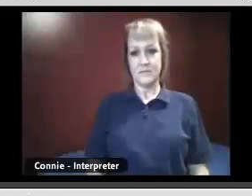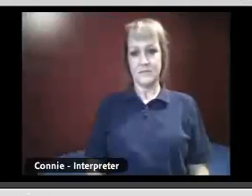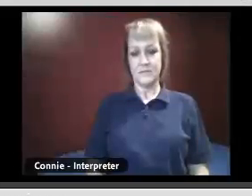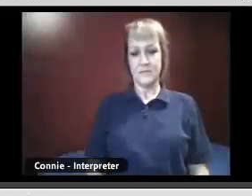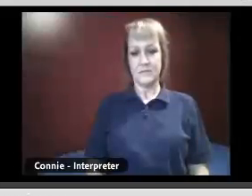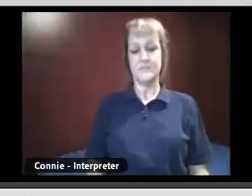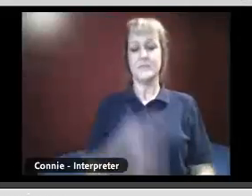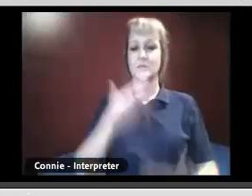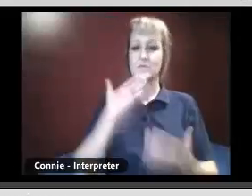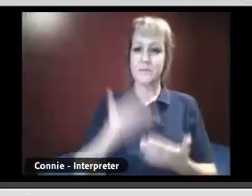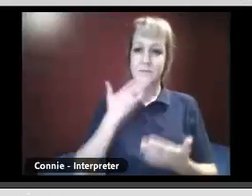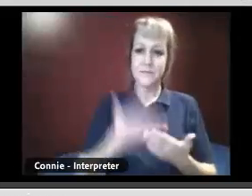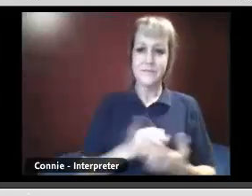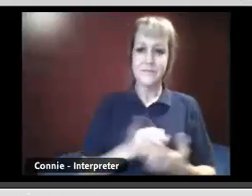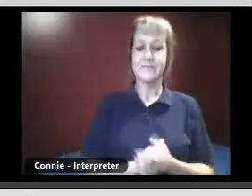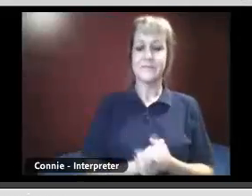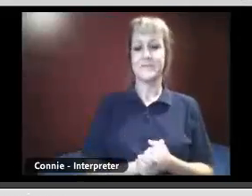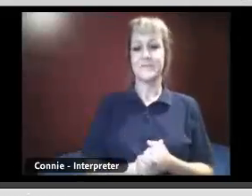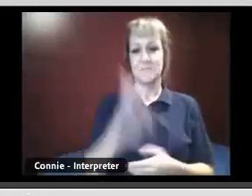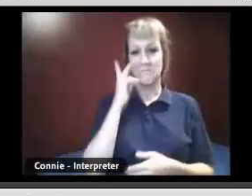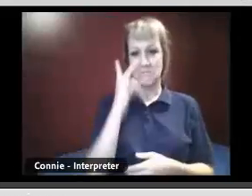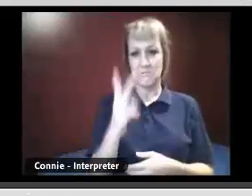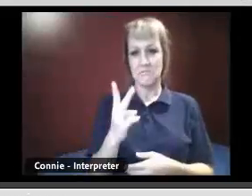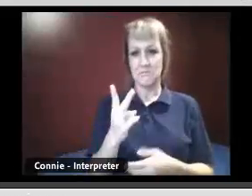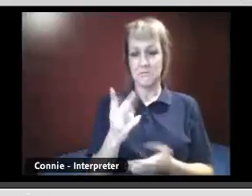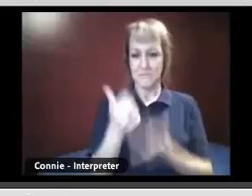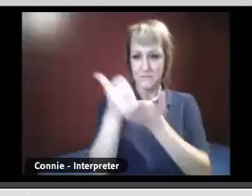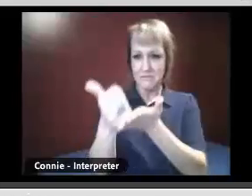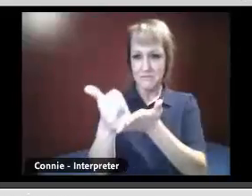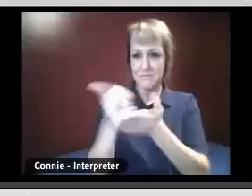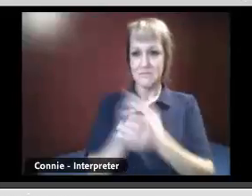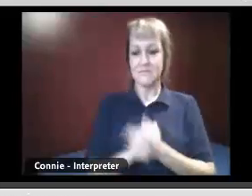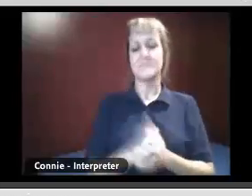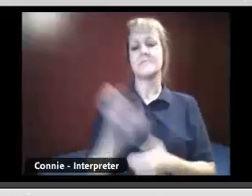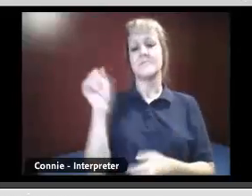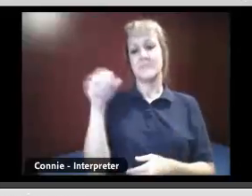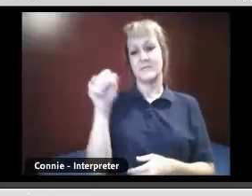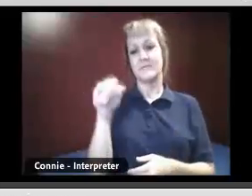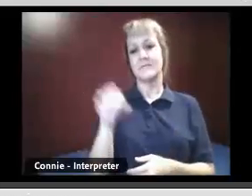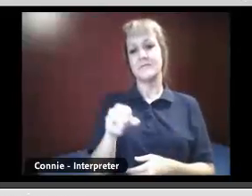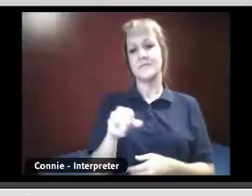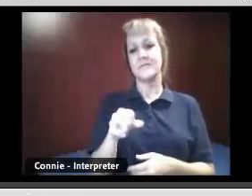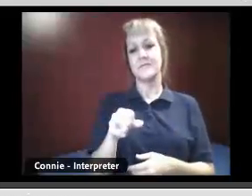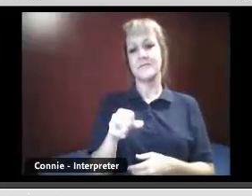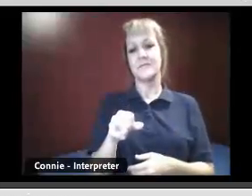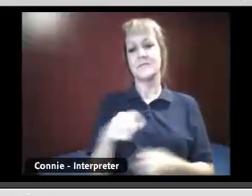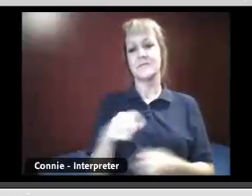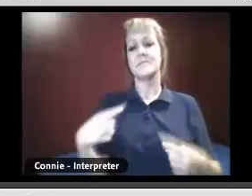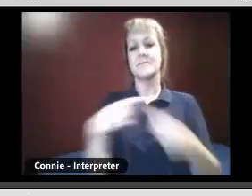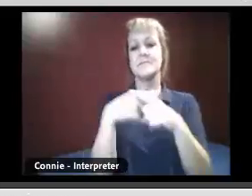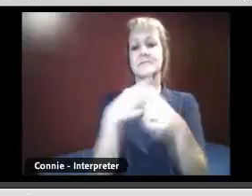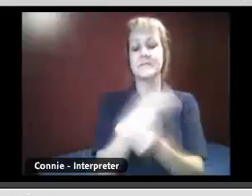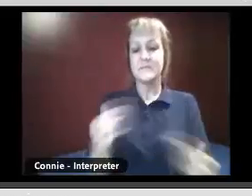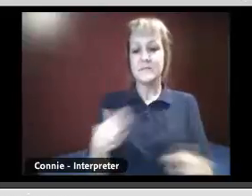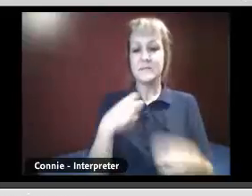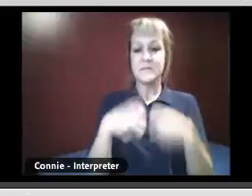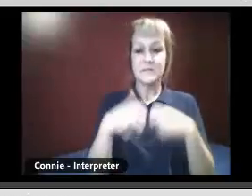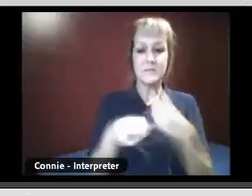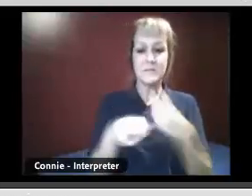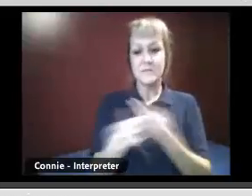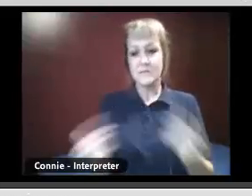Good, good. I'm seeing it's helpful. Yeah, this is, like I said, this is conflict resolution, problem resolution,